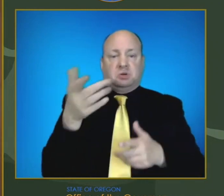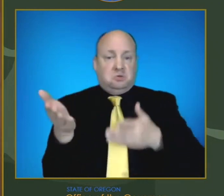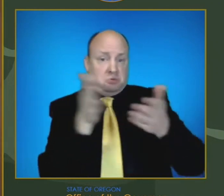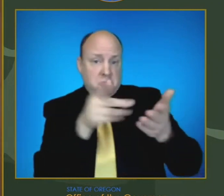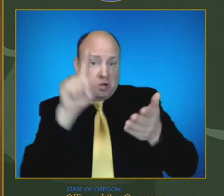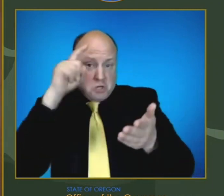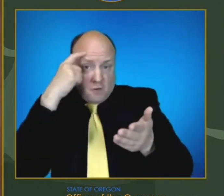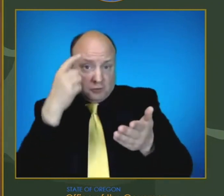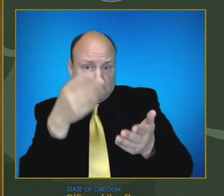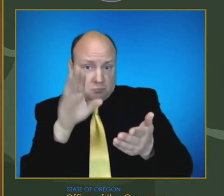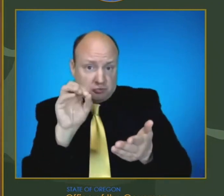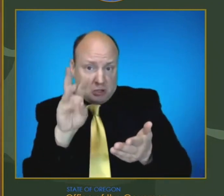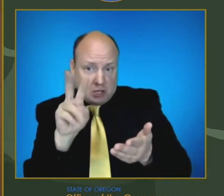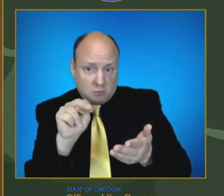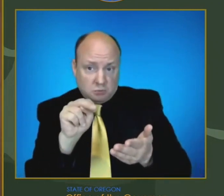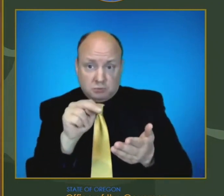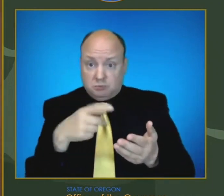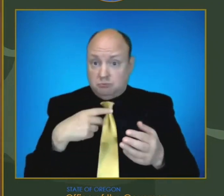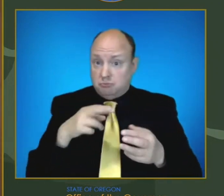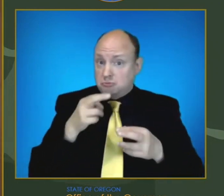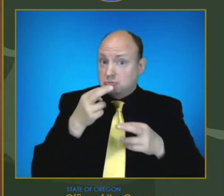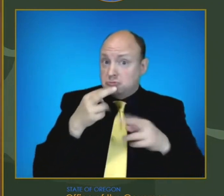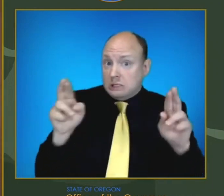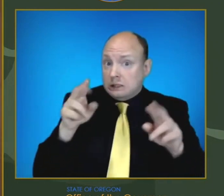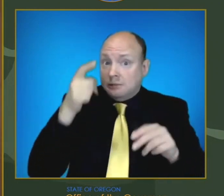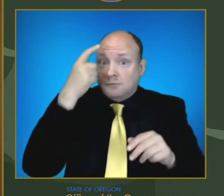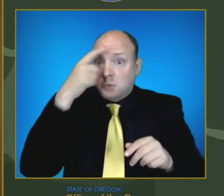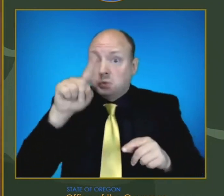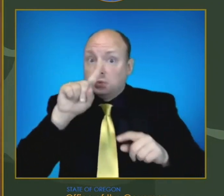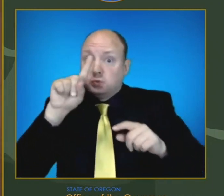we're ready for questions. Thank you, Governor. Our first question is from